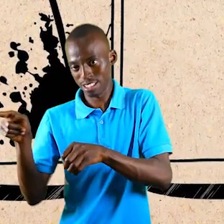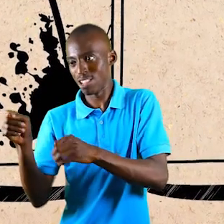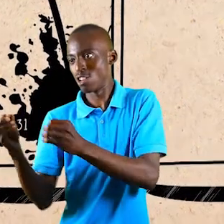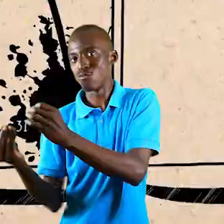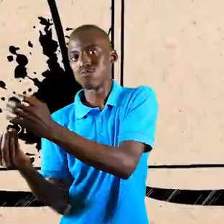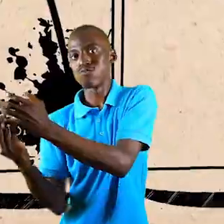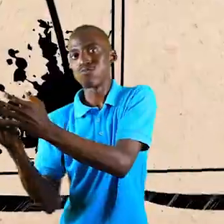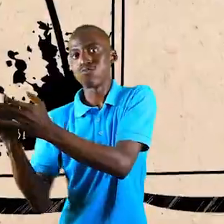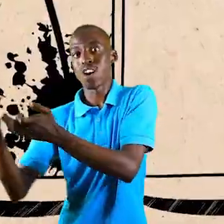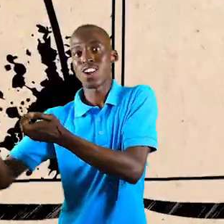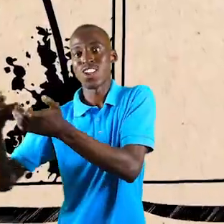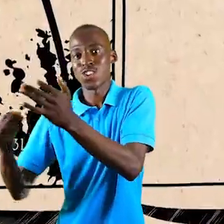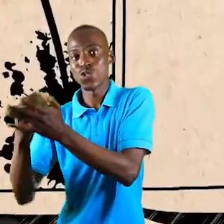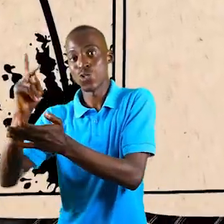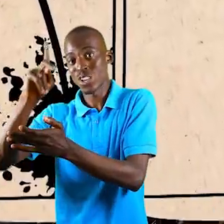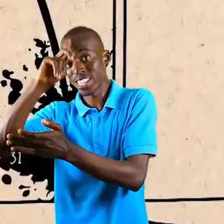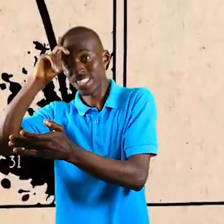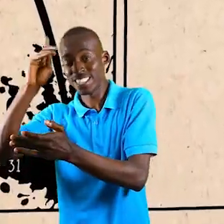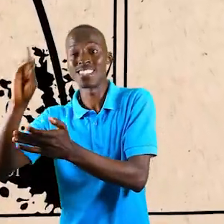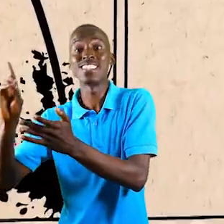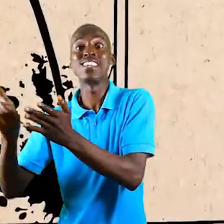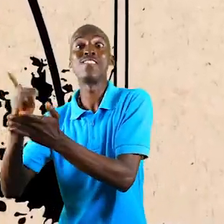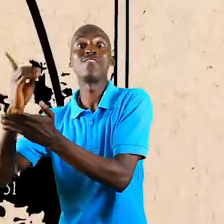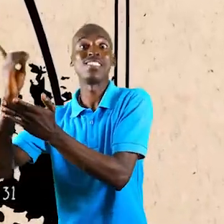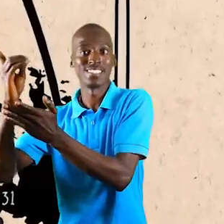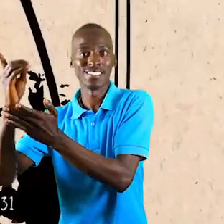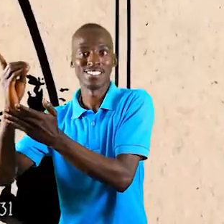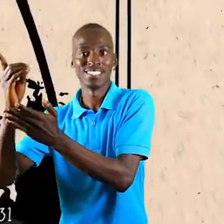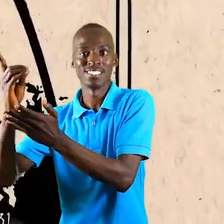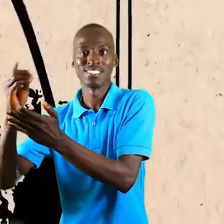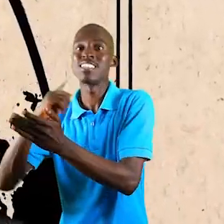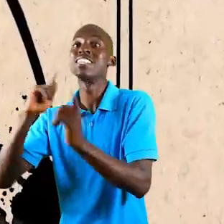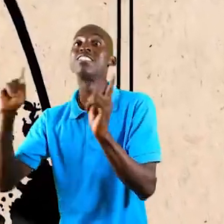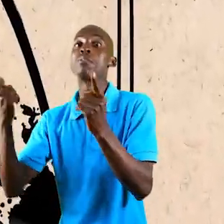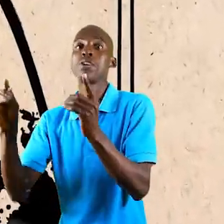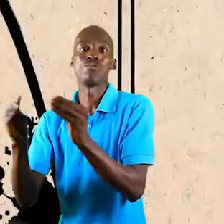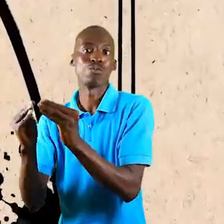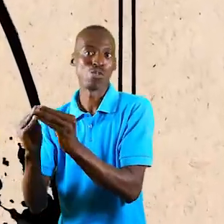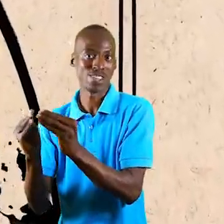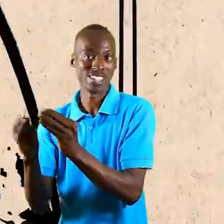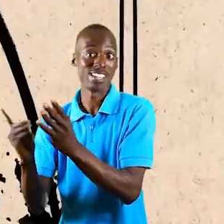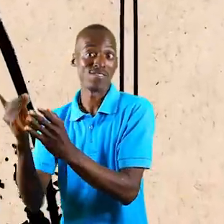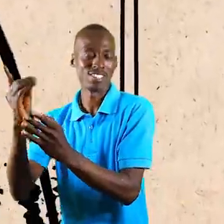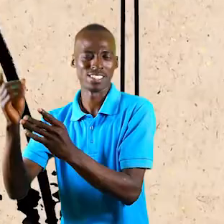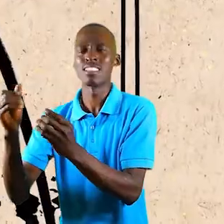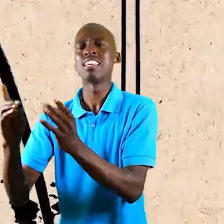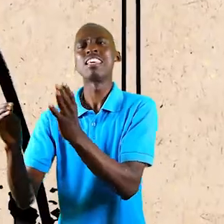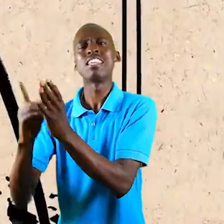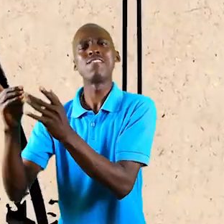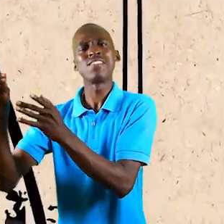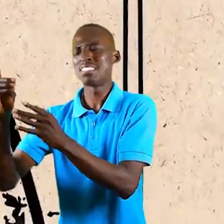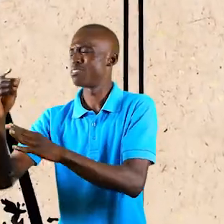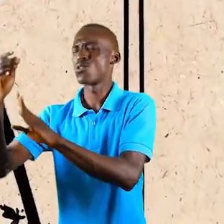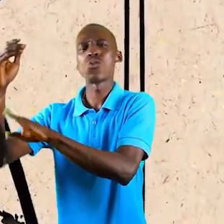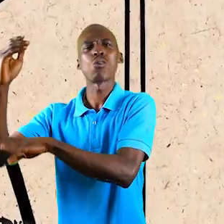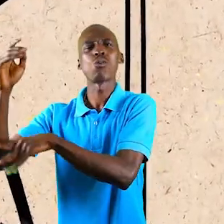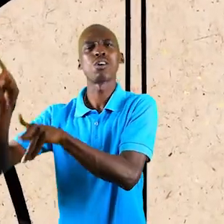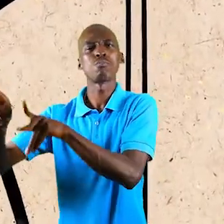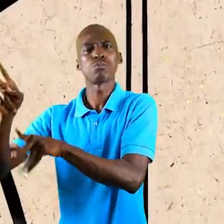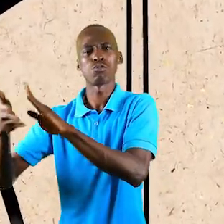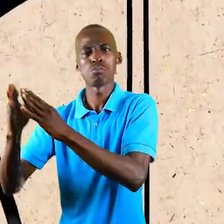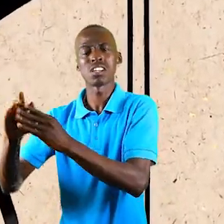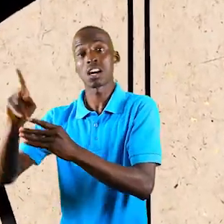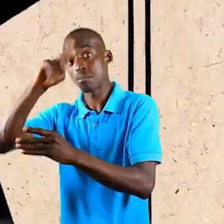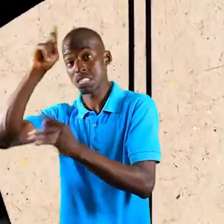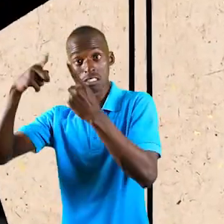to raise up that new king. It's an insignificant shepherd boy named David. He's the least likely candidate to be